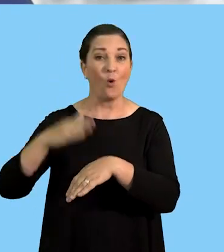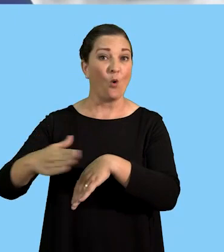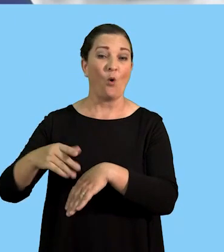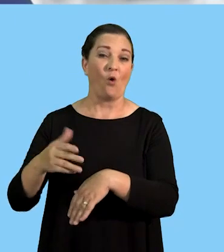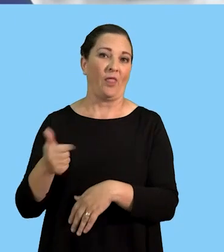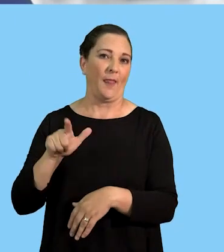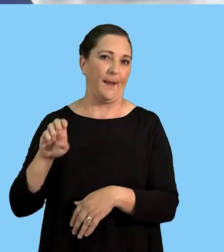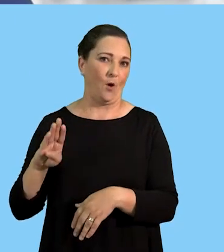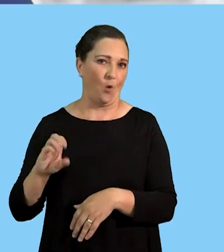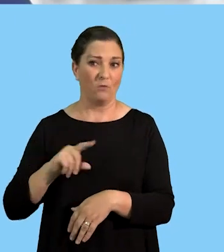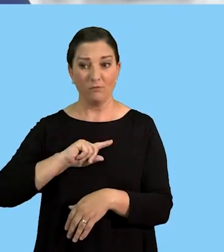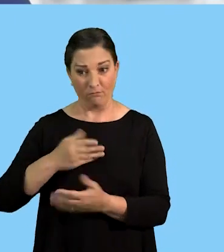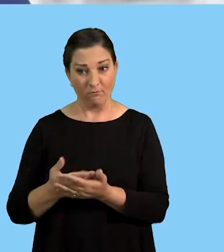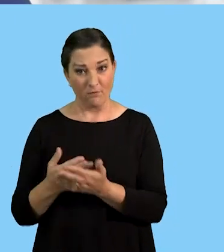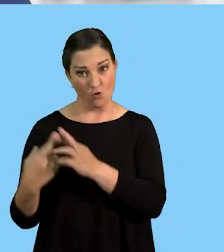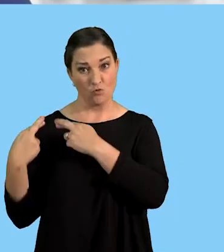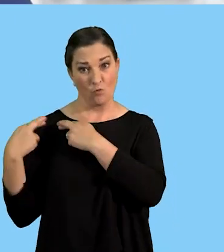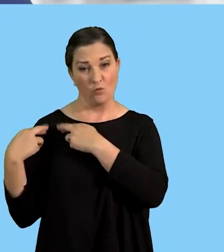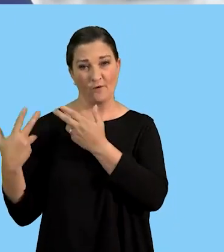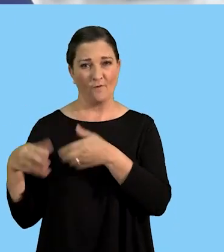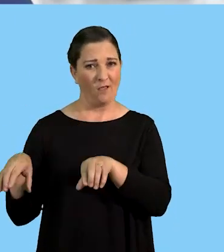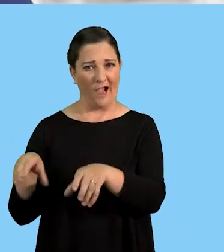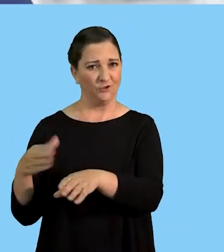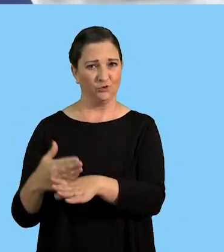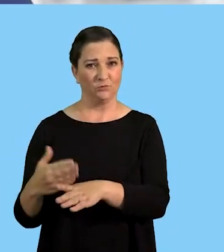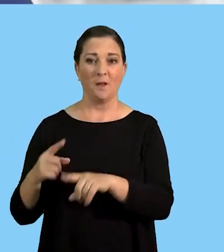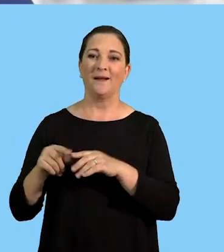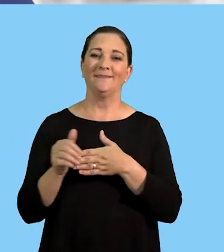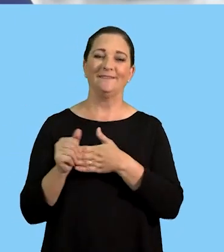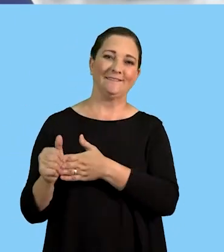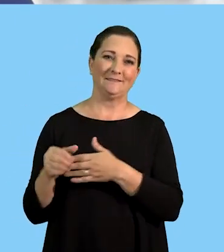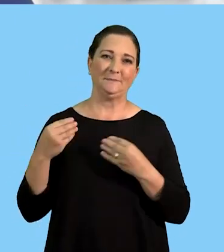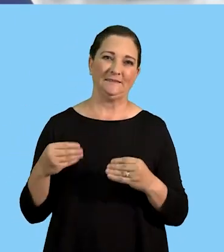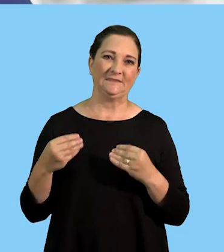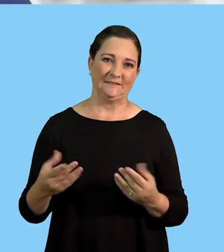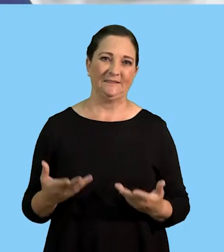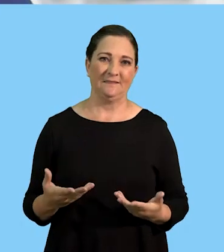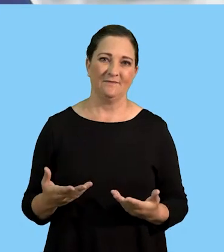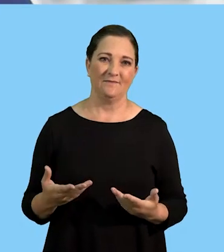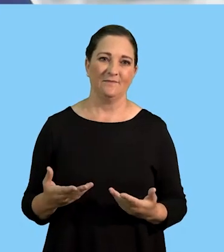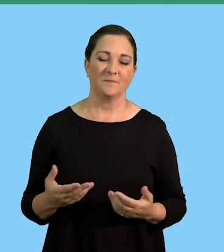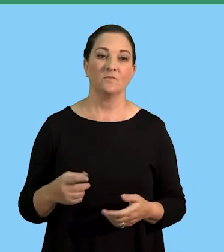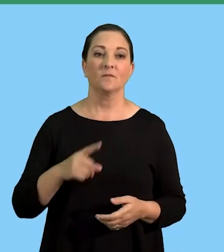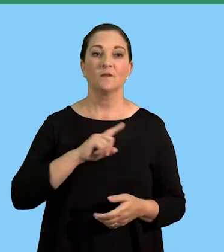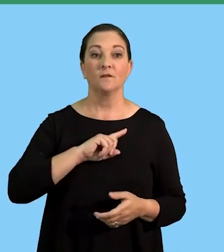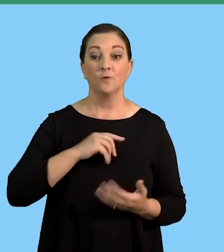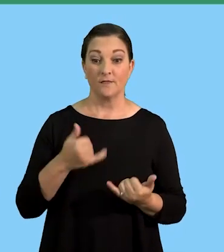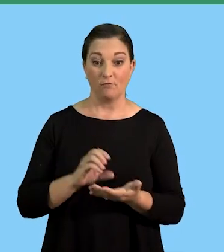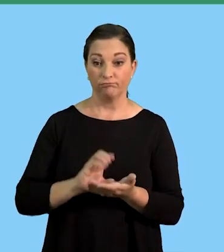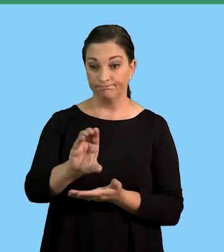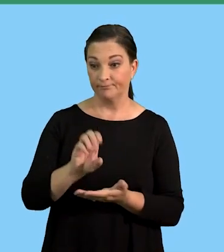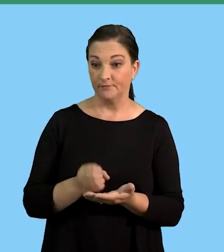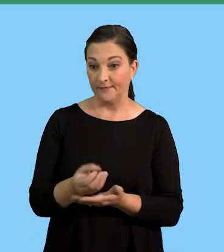they can take responsibility for their action as well. And then the leader is very busy, and delegation of the tasks will